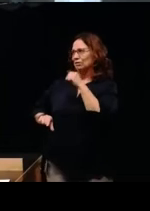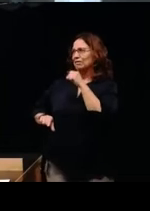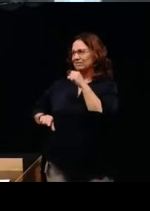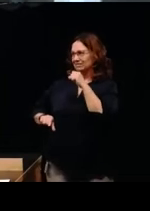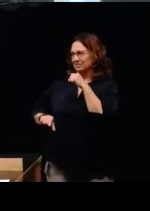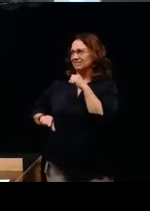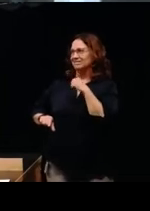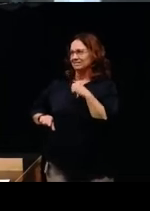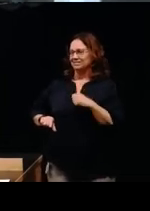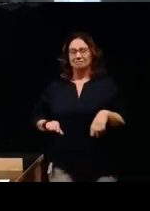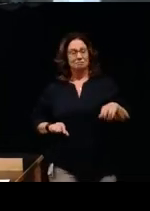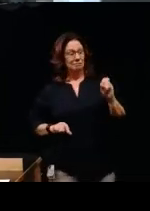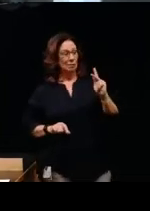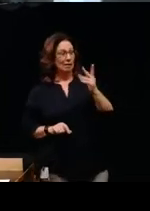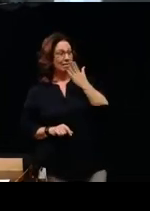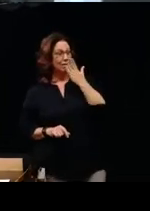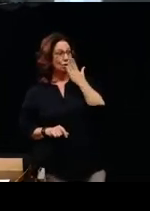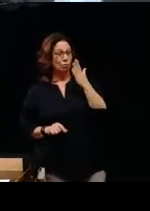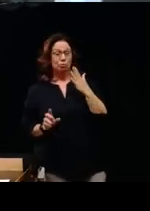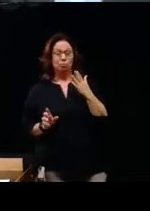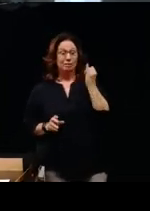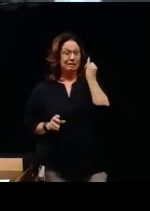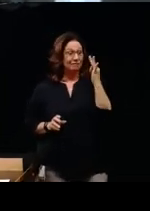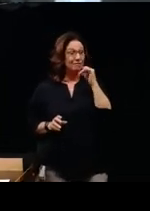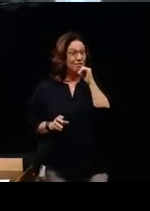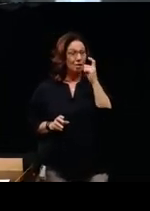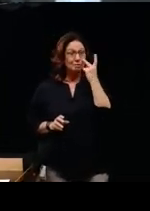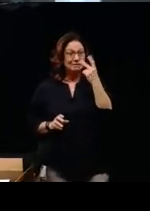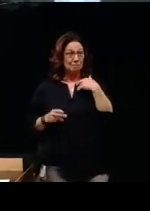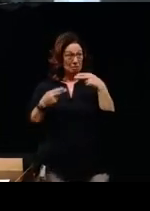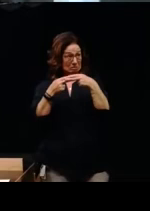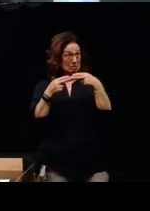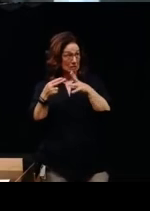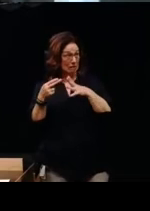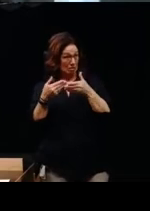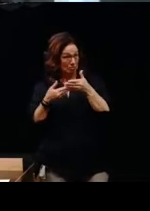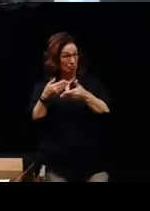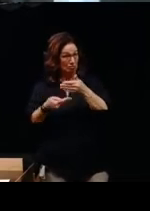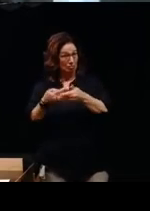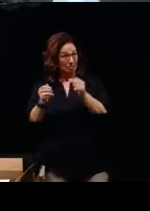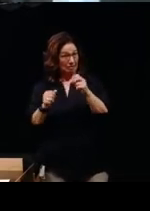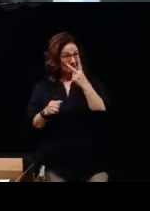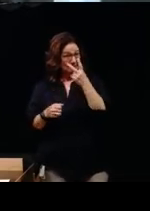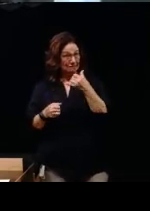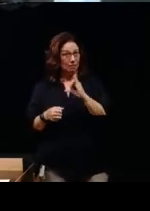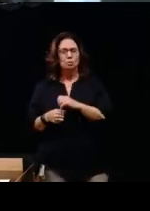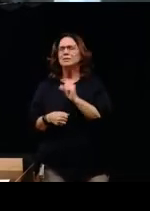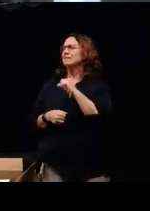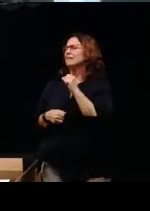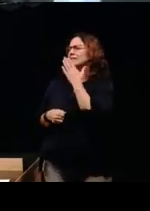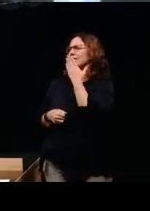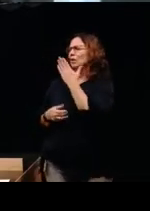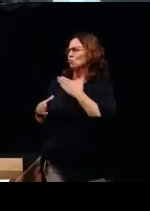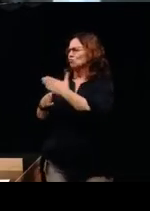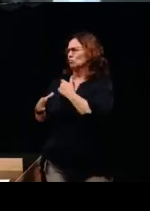sure. Okay, thank you. Okay, you otherwise, thank you. You can see my slides okay and hear me okay? Yes, perfect. Thank you so much. Sorry